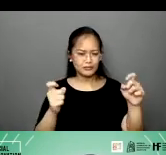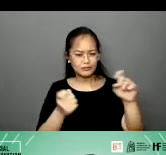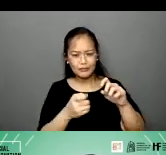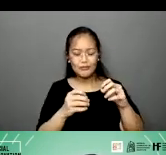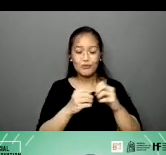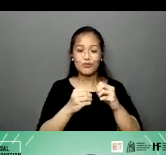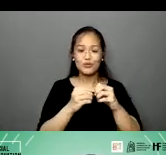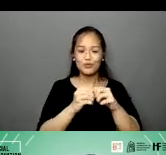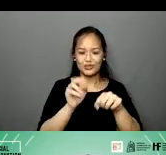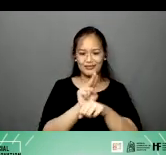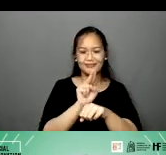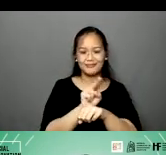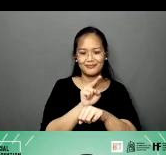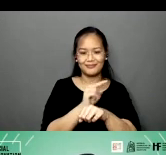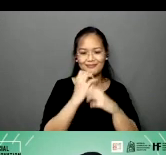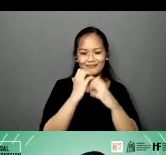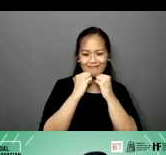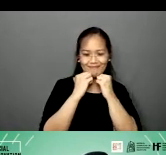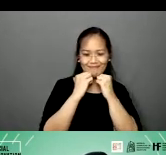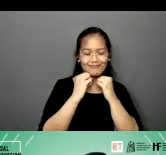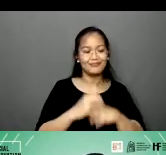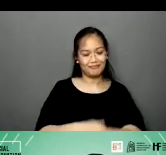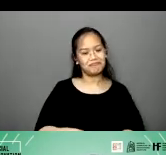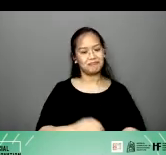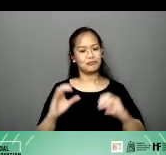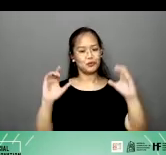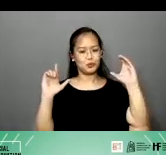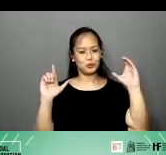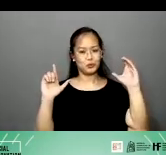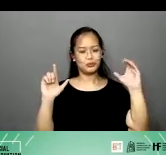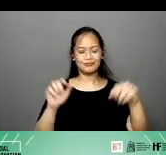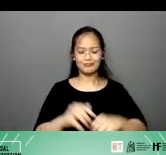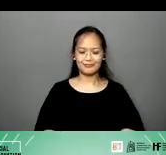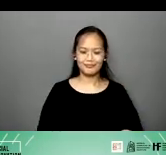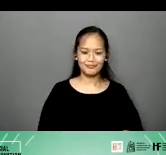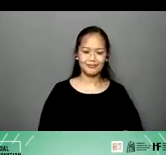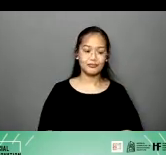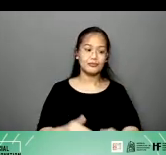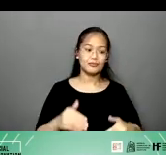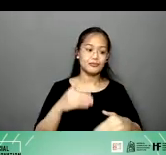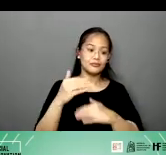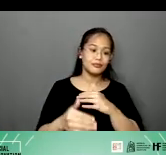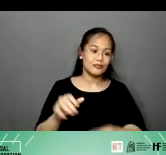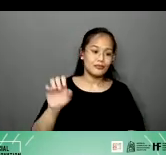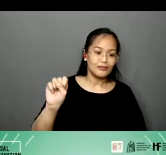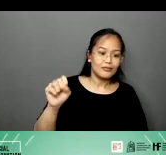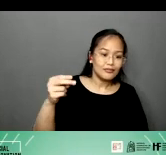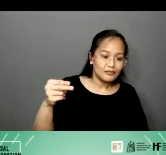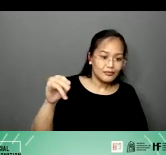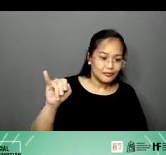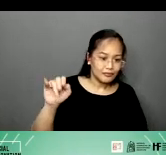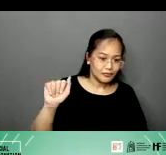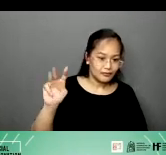it. Okay, so pretty cool. This one is the Shiawassee Banana. So it's actually